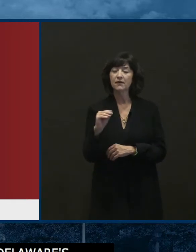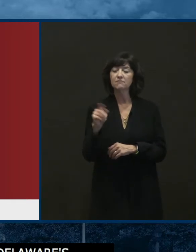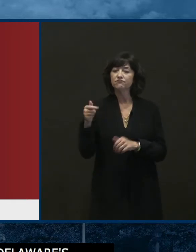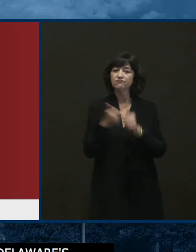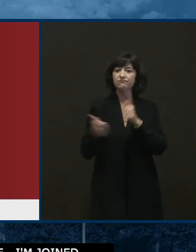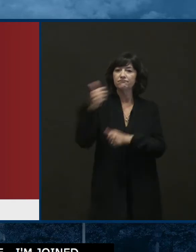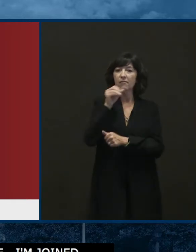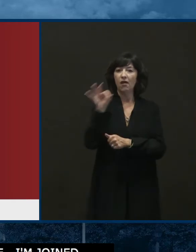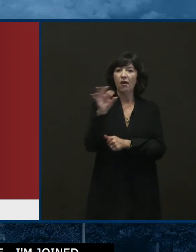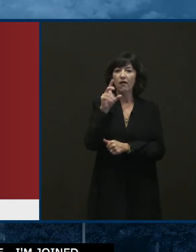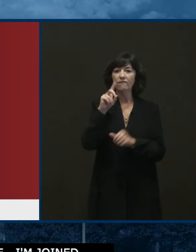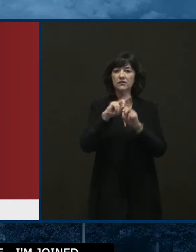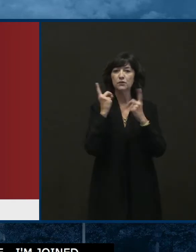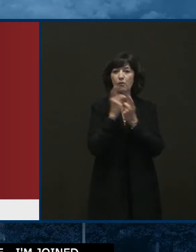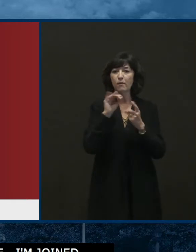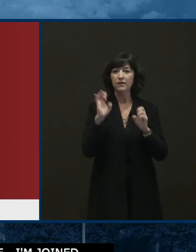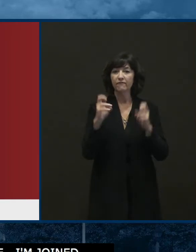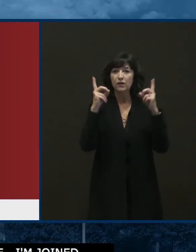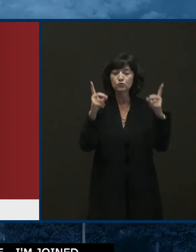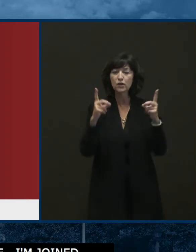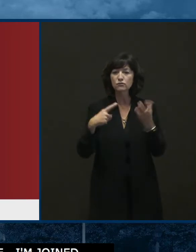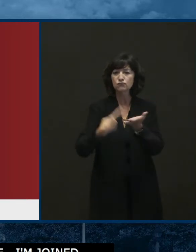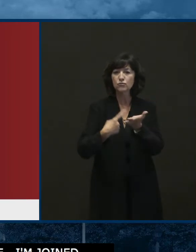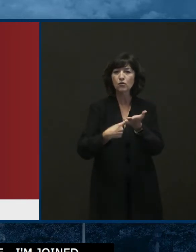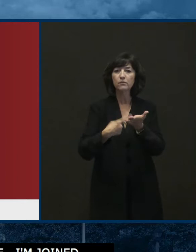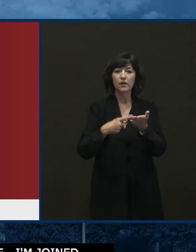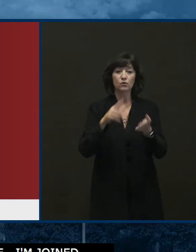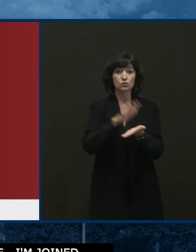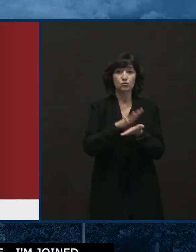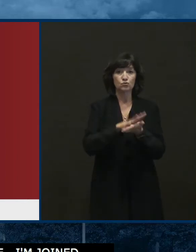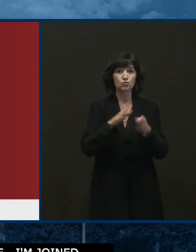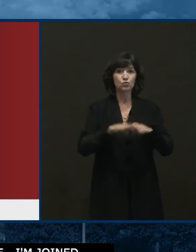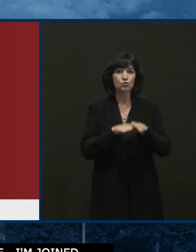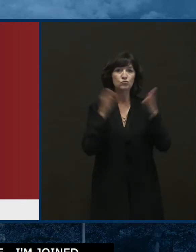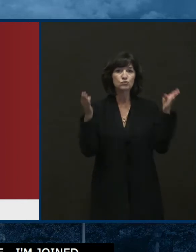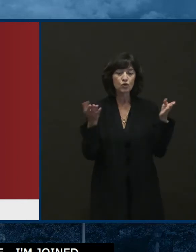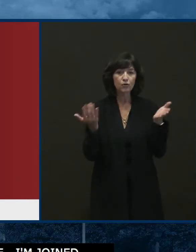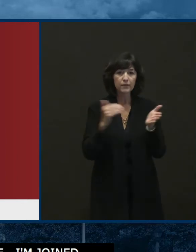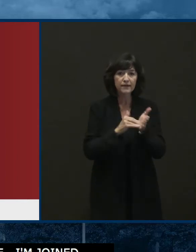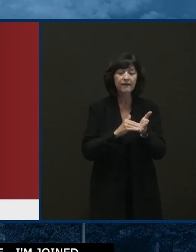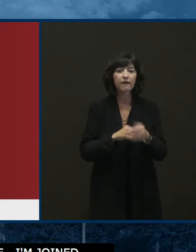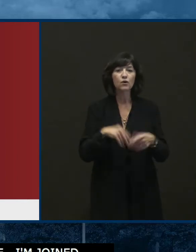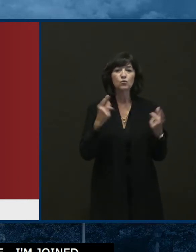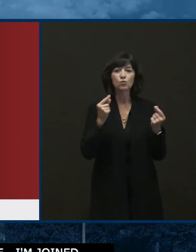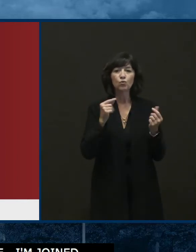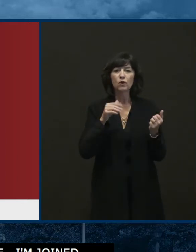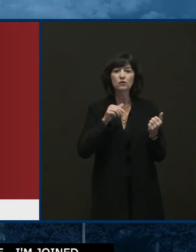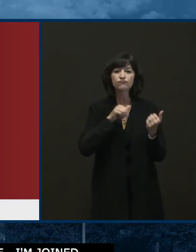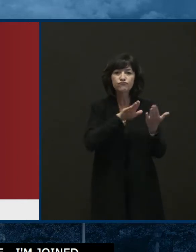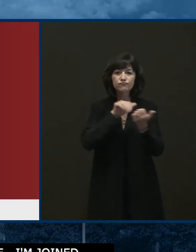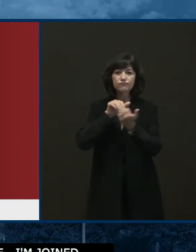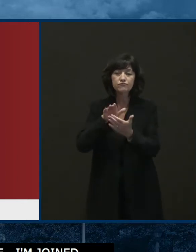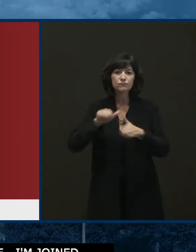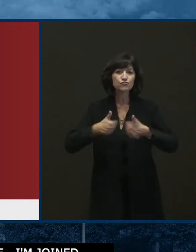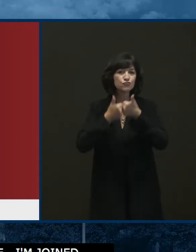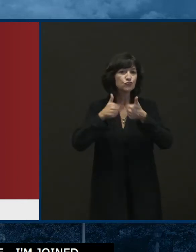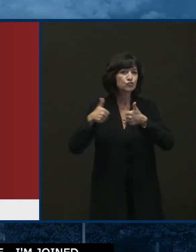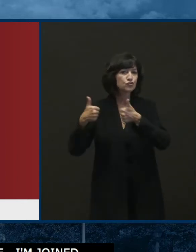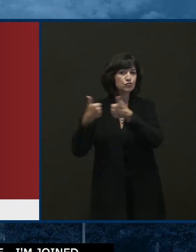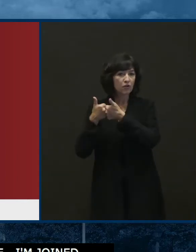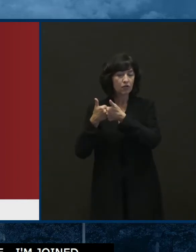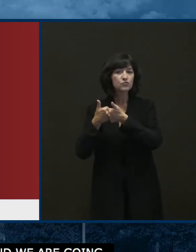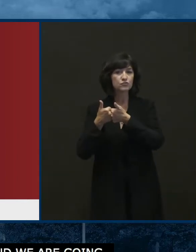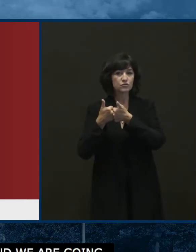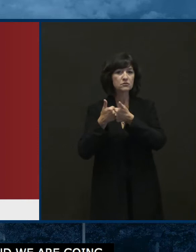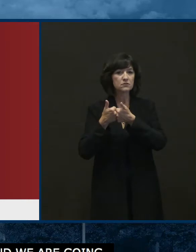the experience getting schools reopened, how schools are operating and the challenges that they're facing. I must say we're getting really good effort